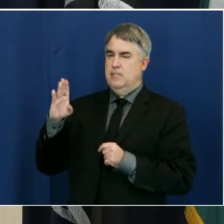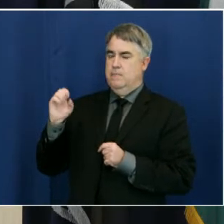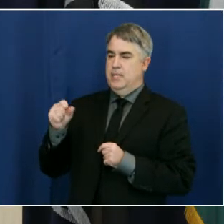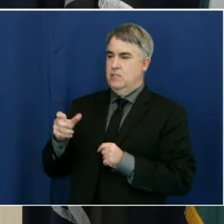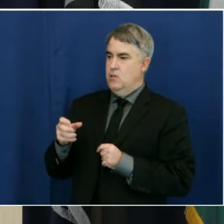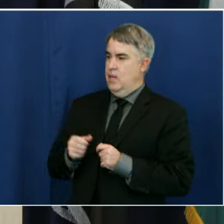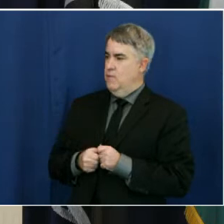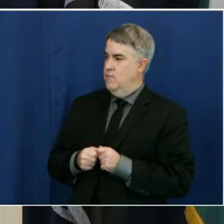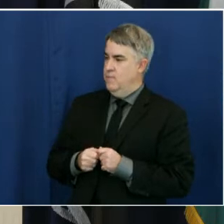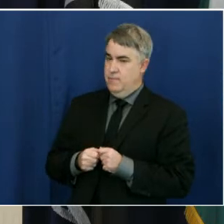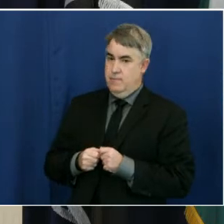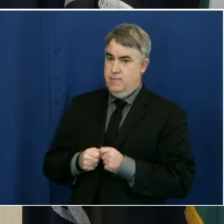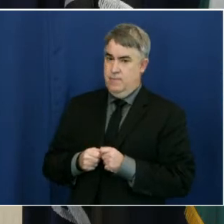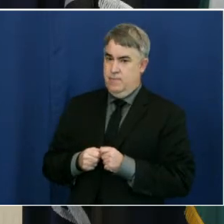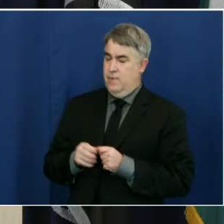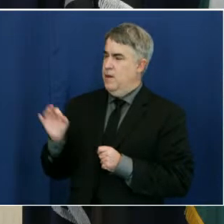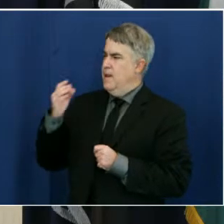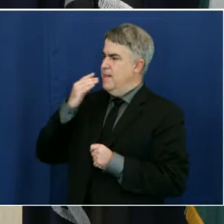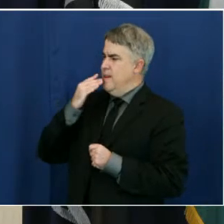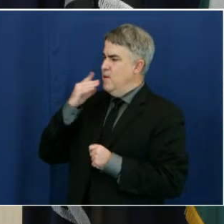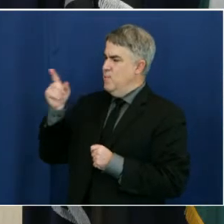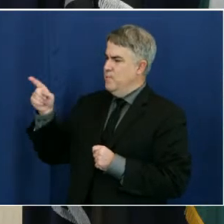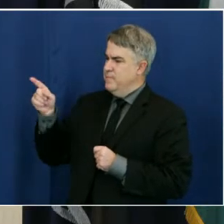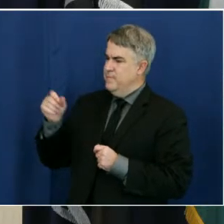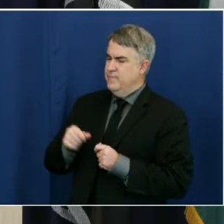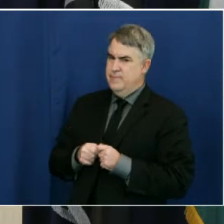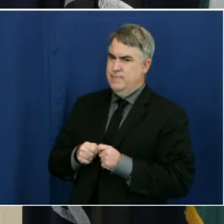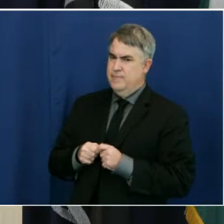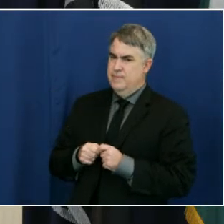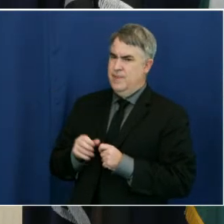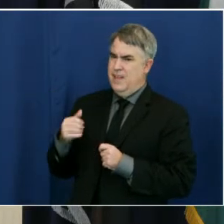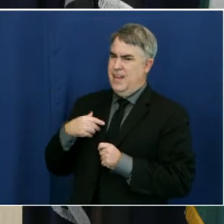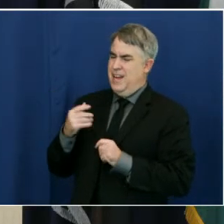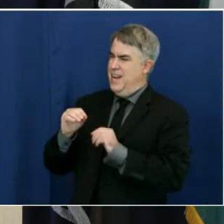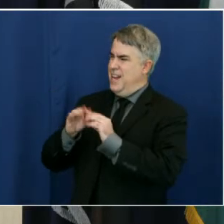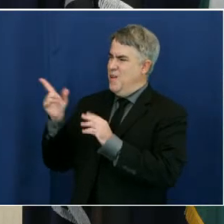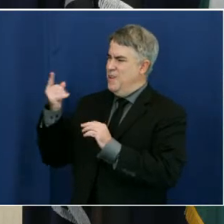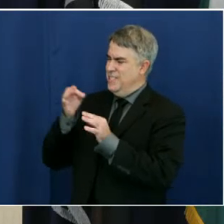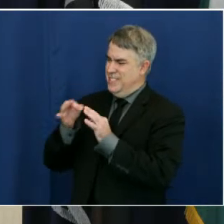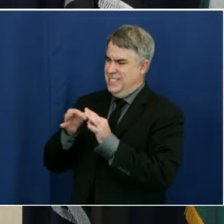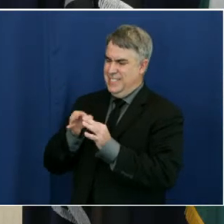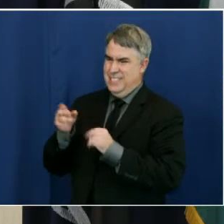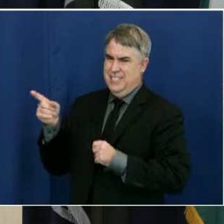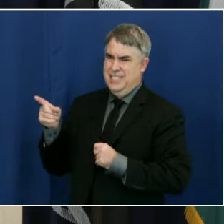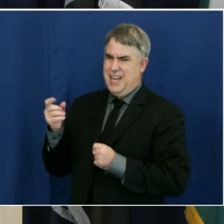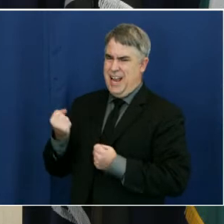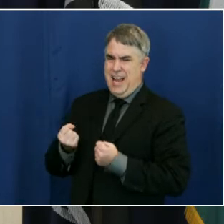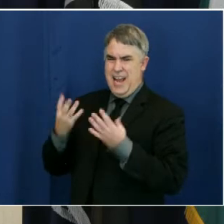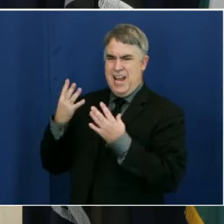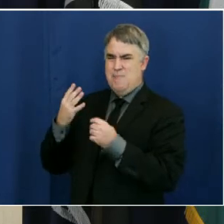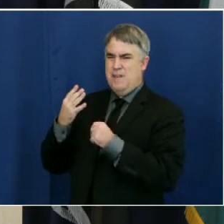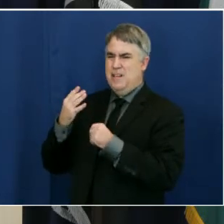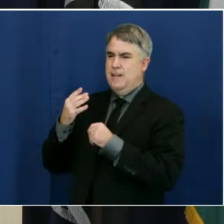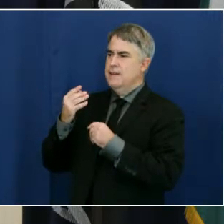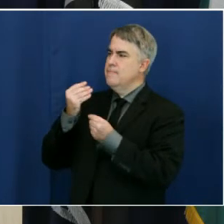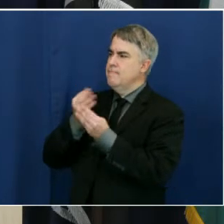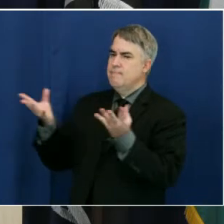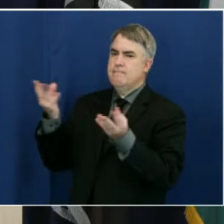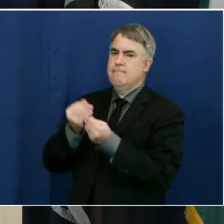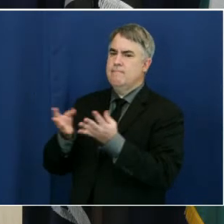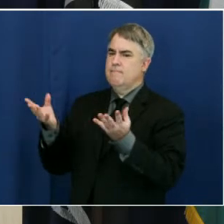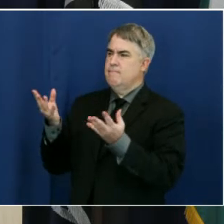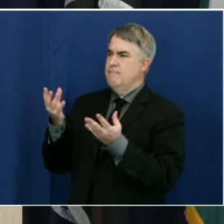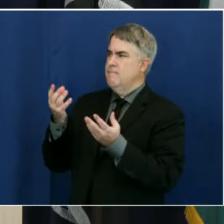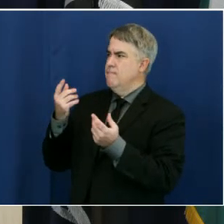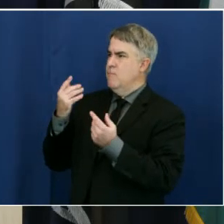Thank you. Supervisor Fletcher, just to clarify what you said before, how much notice do you get when the